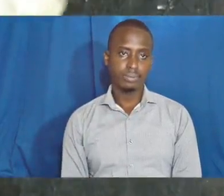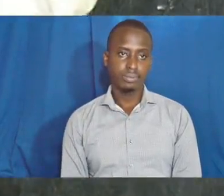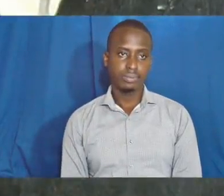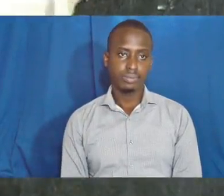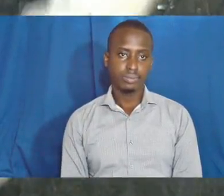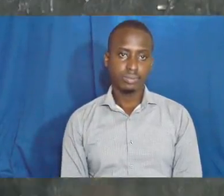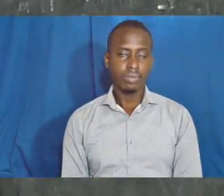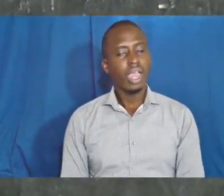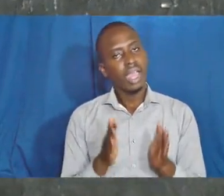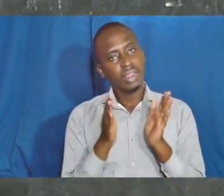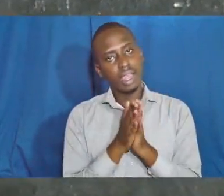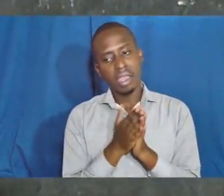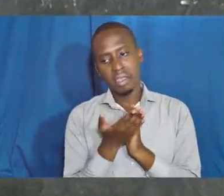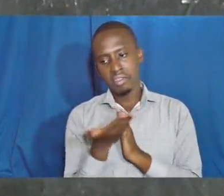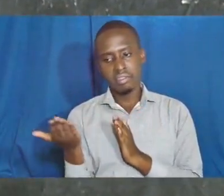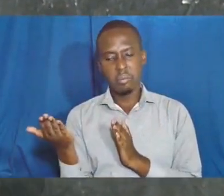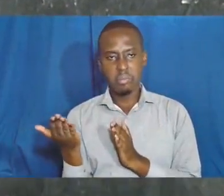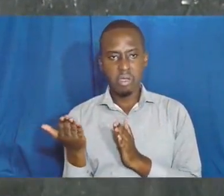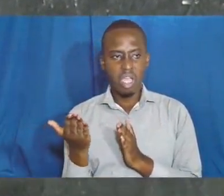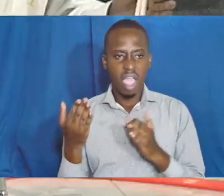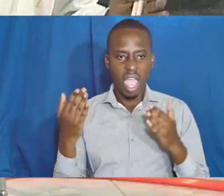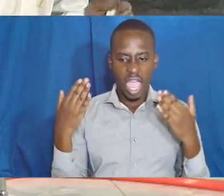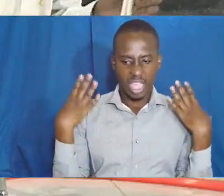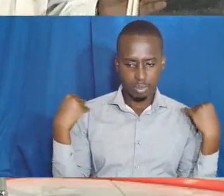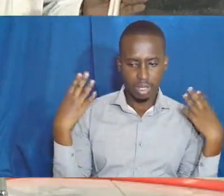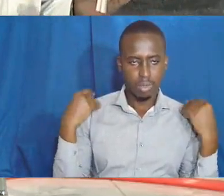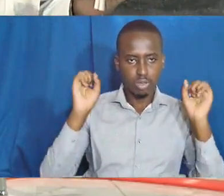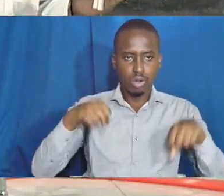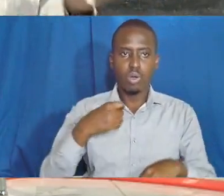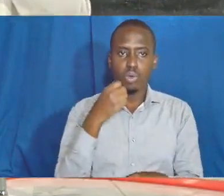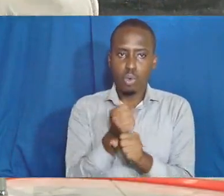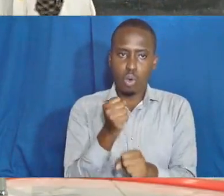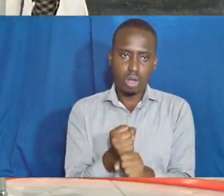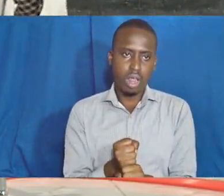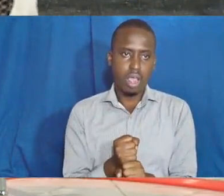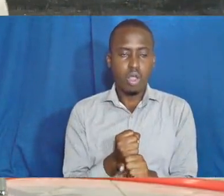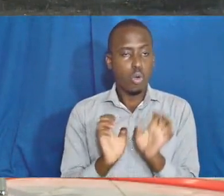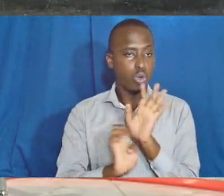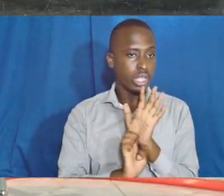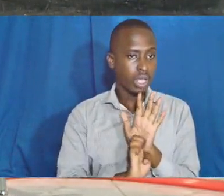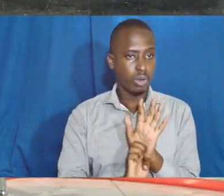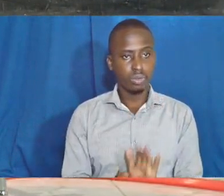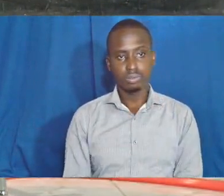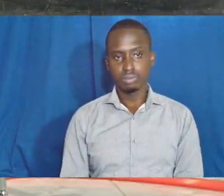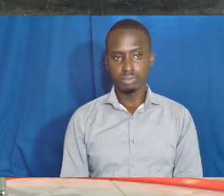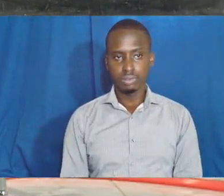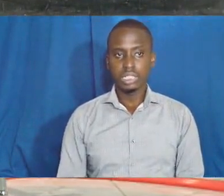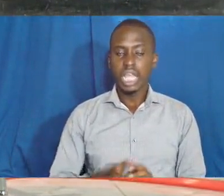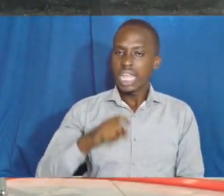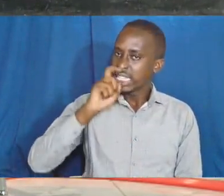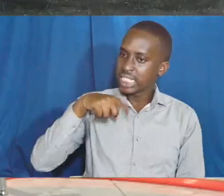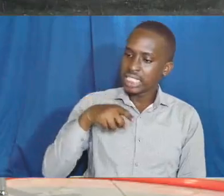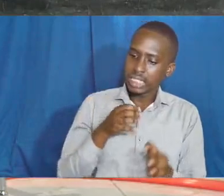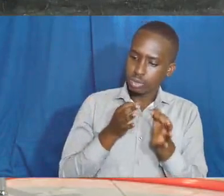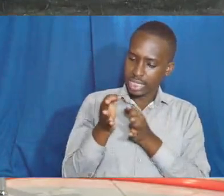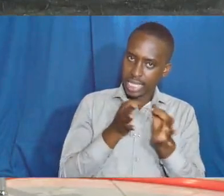then there are some experiments that have to be carried out. For example, you need to